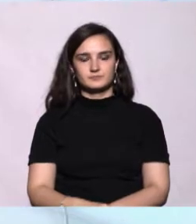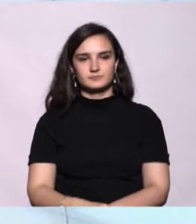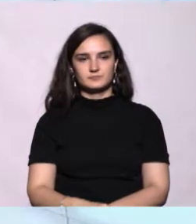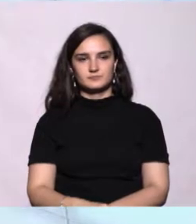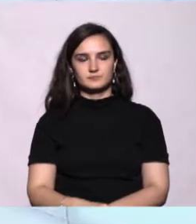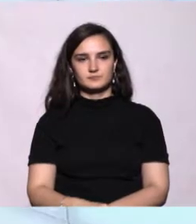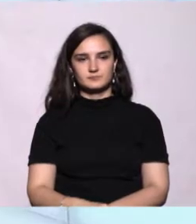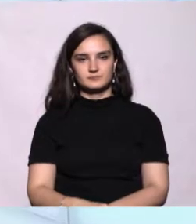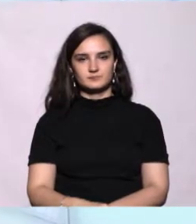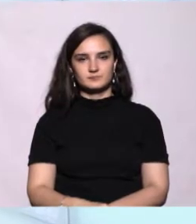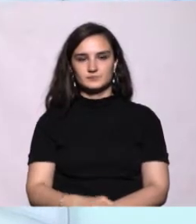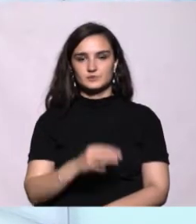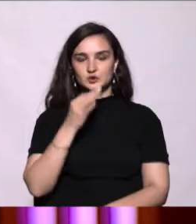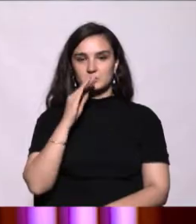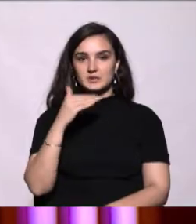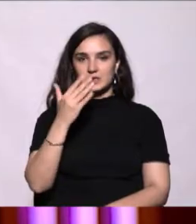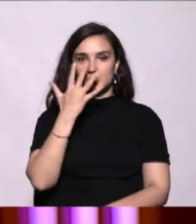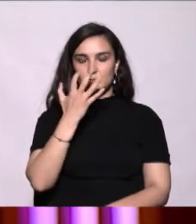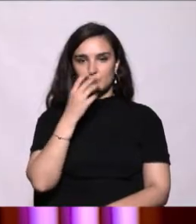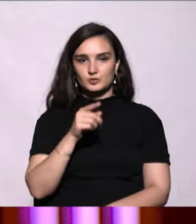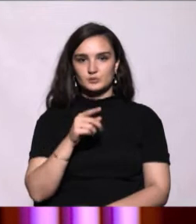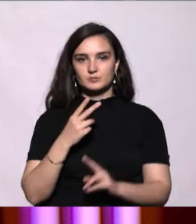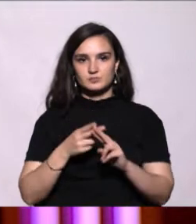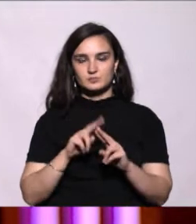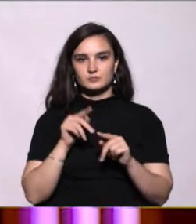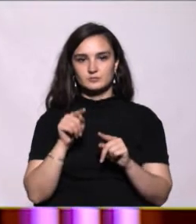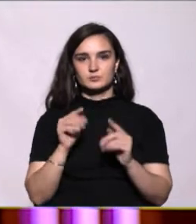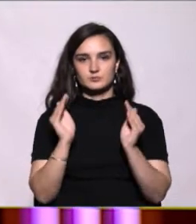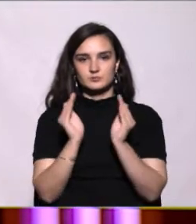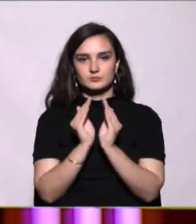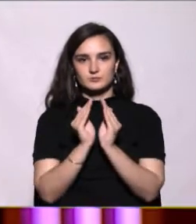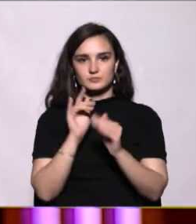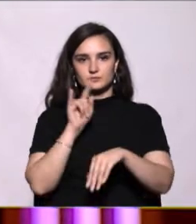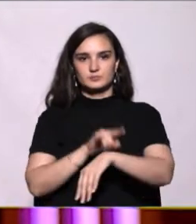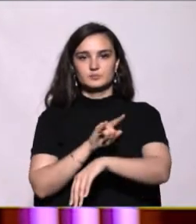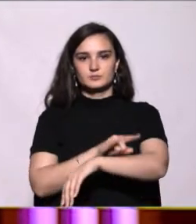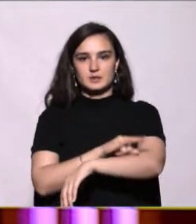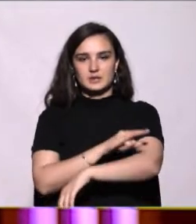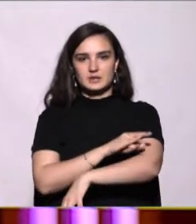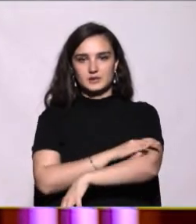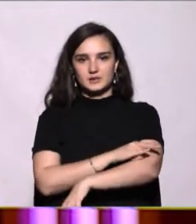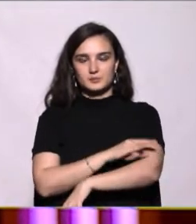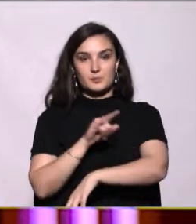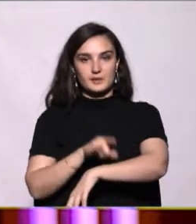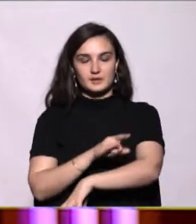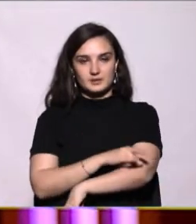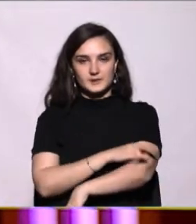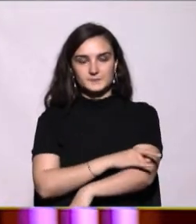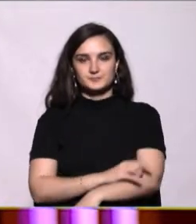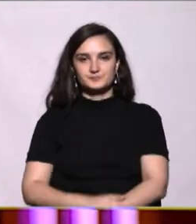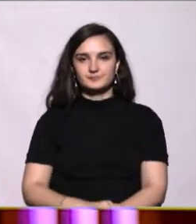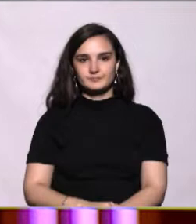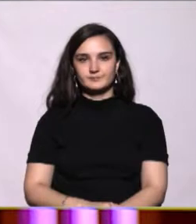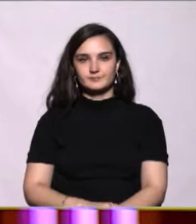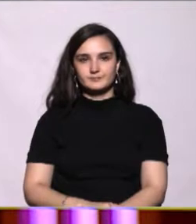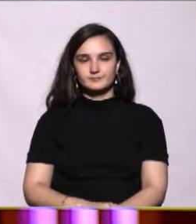Okay, next picture. It's a small little frog. Frog.